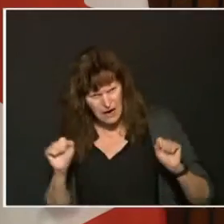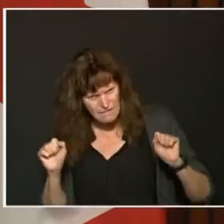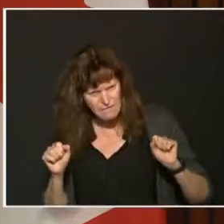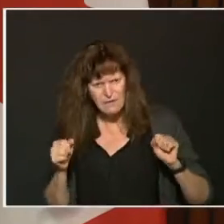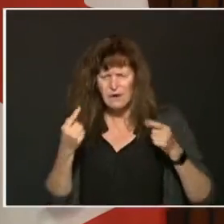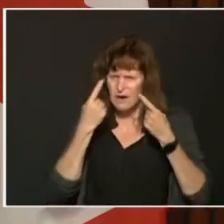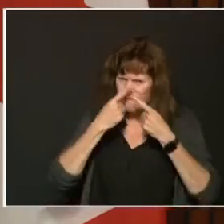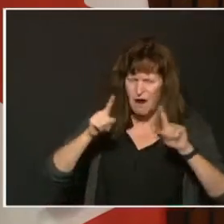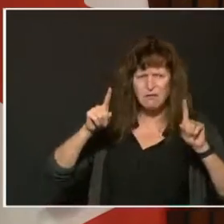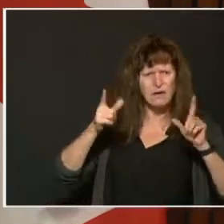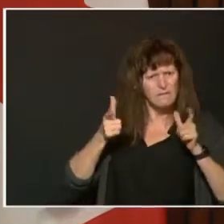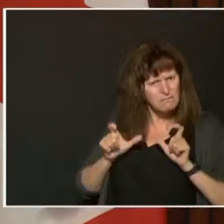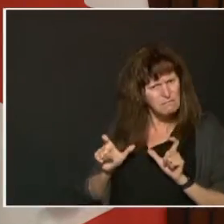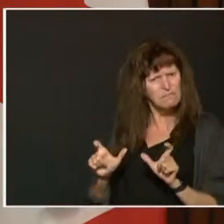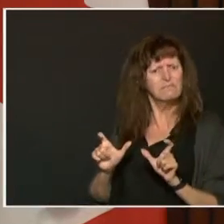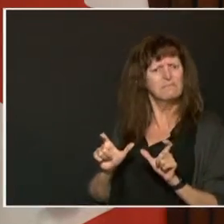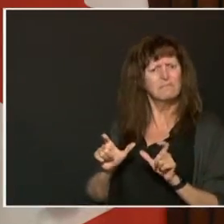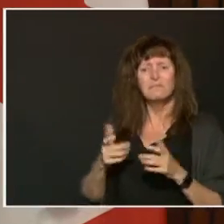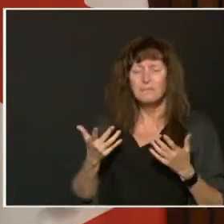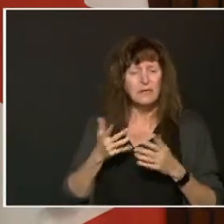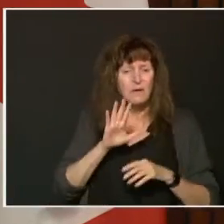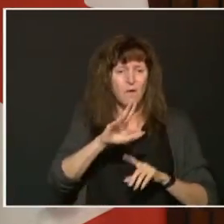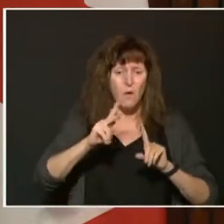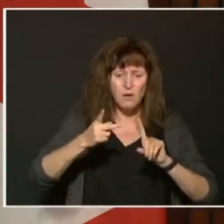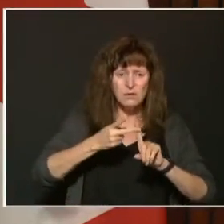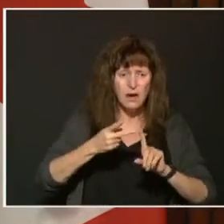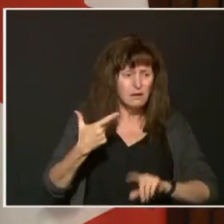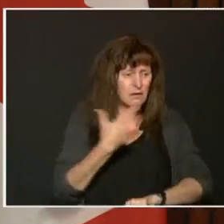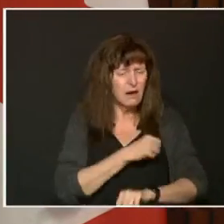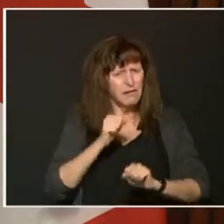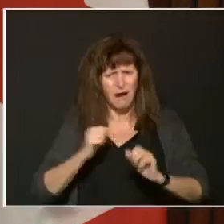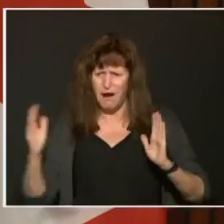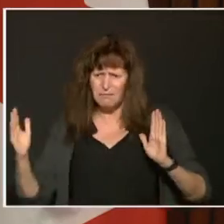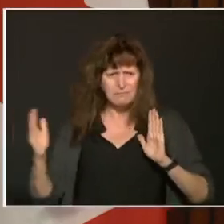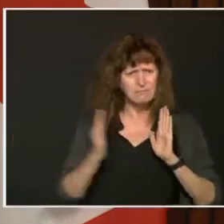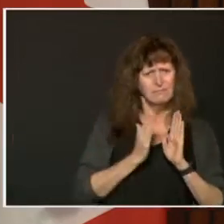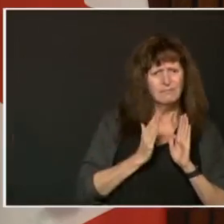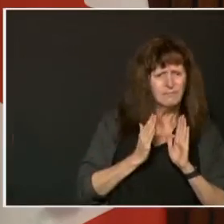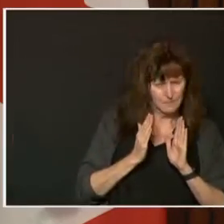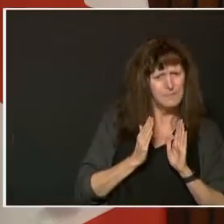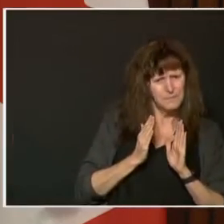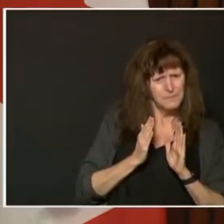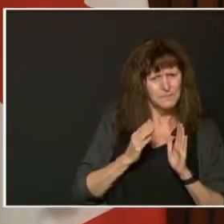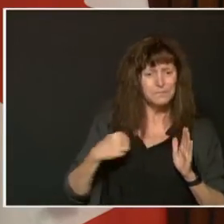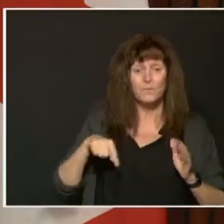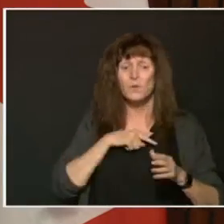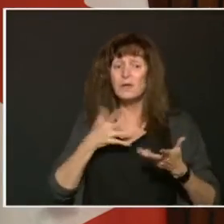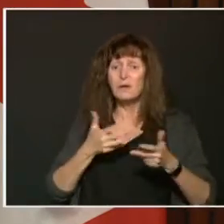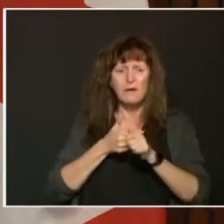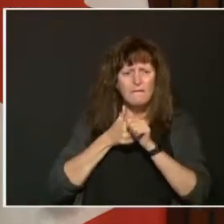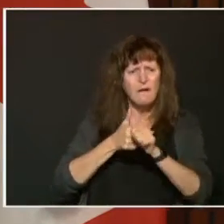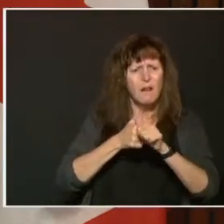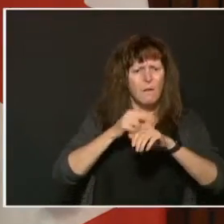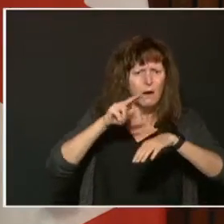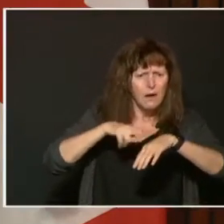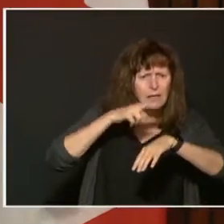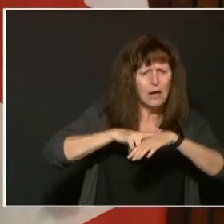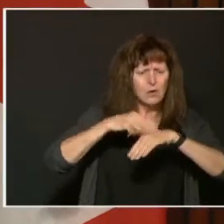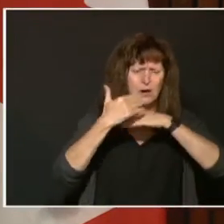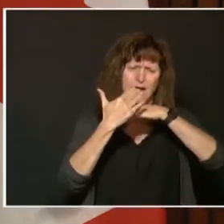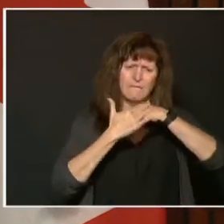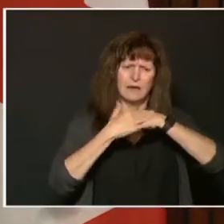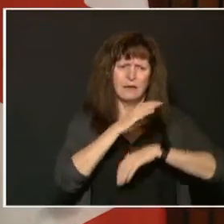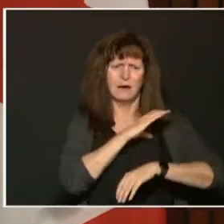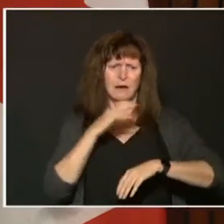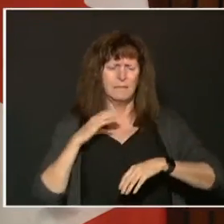dose sooner. We are following the advice of the National Advisory Committee on Immunization, which